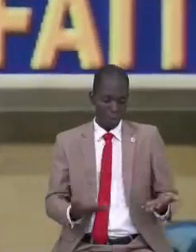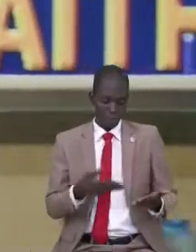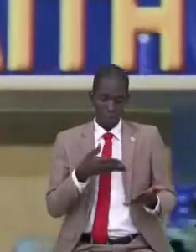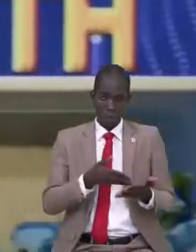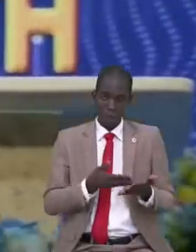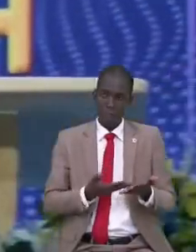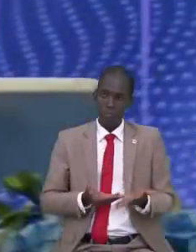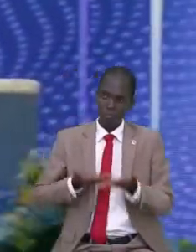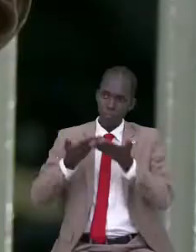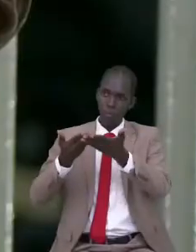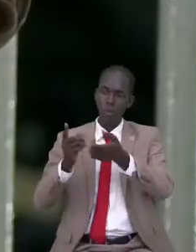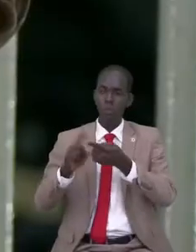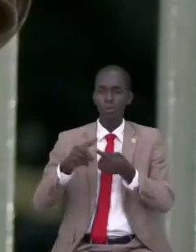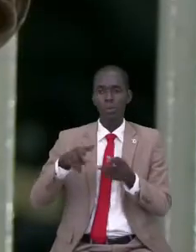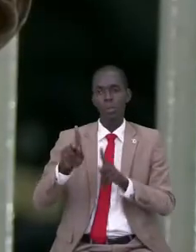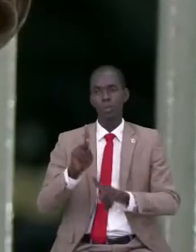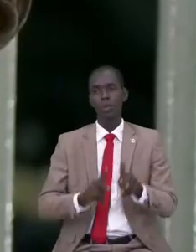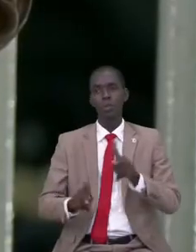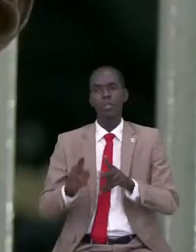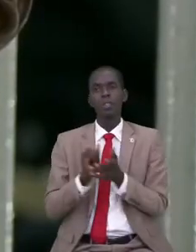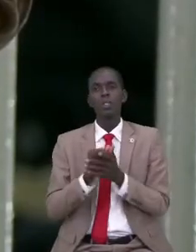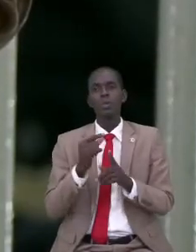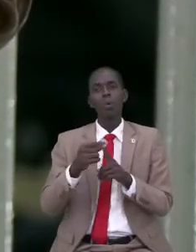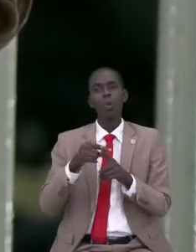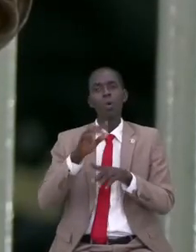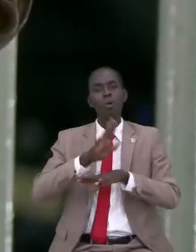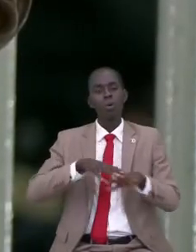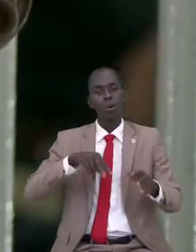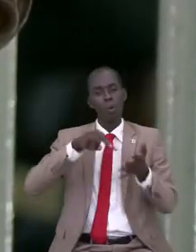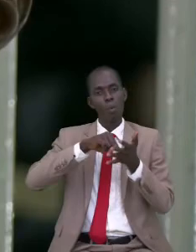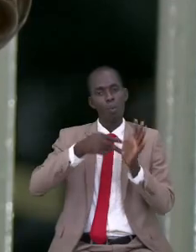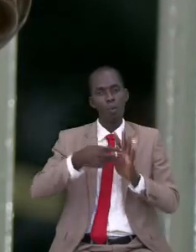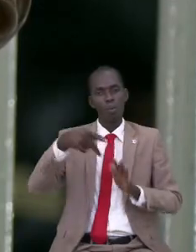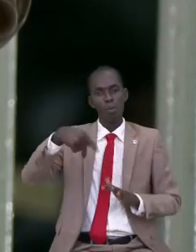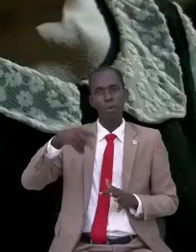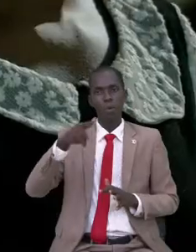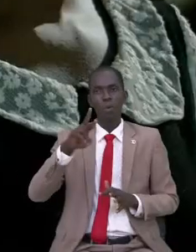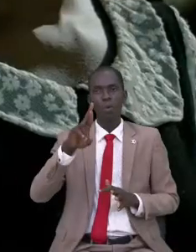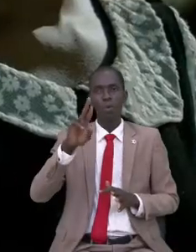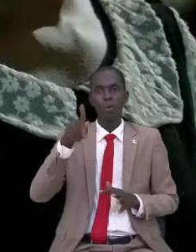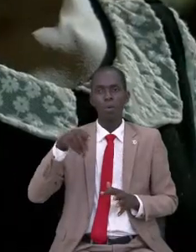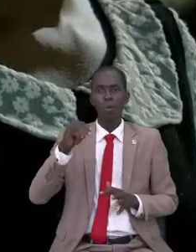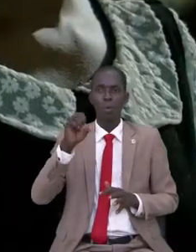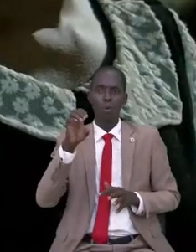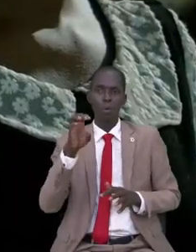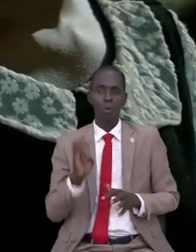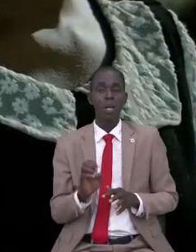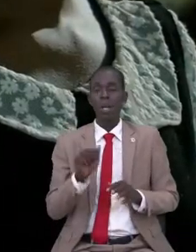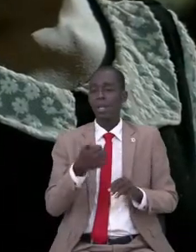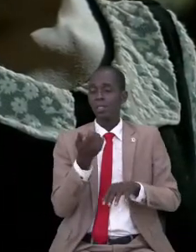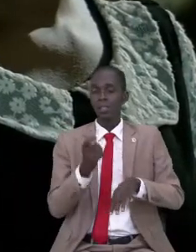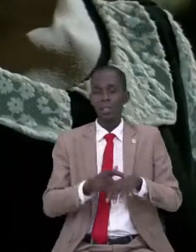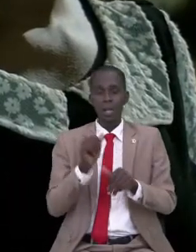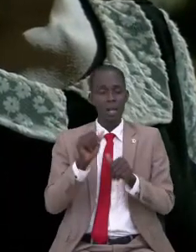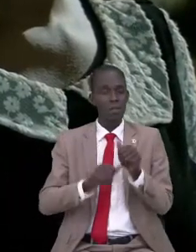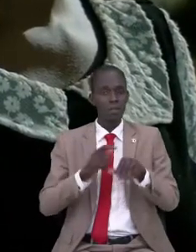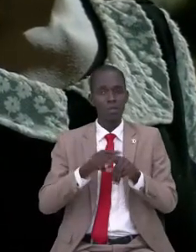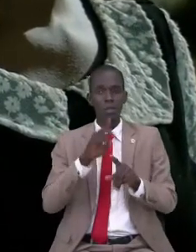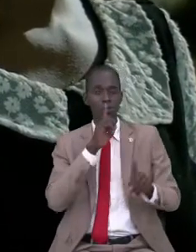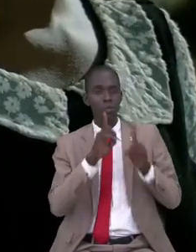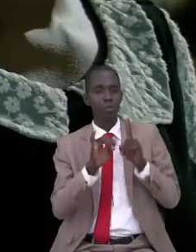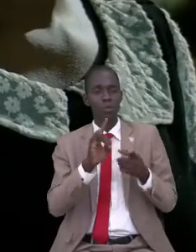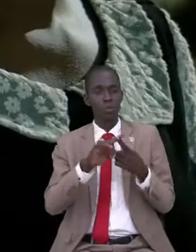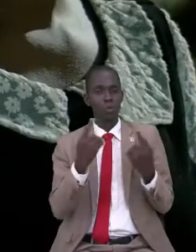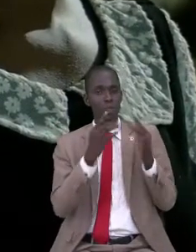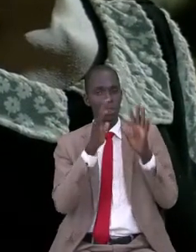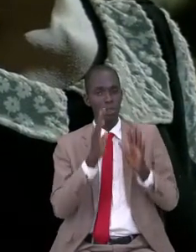That's the word purpose. And you need to understand that anytime you're talking to a sinner, anytime you're talking to a backslider,